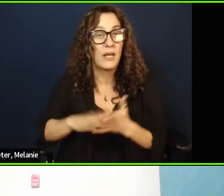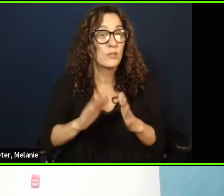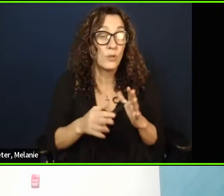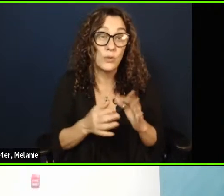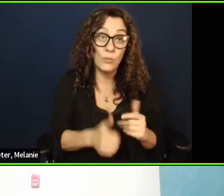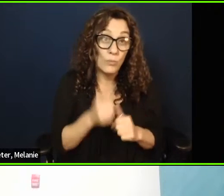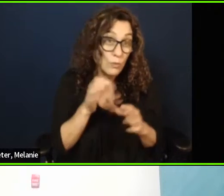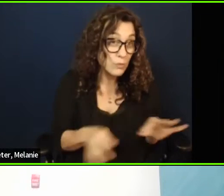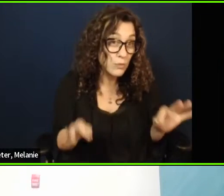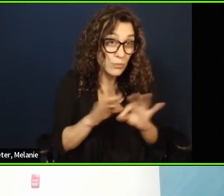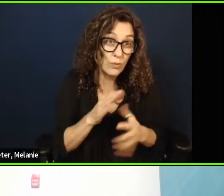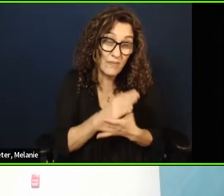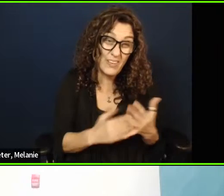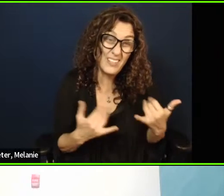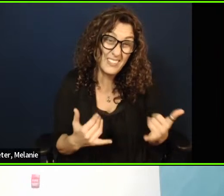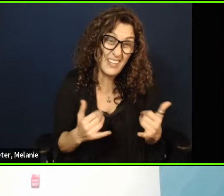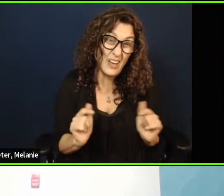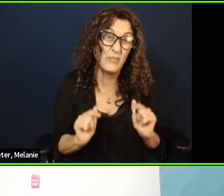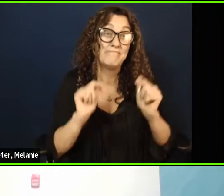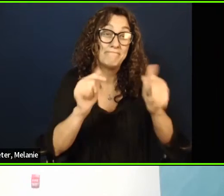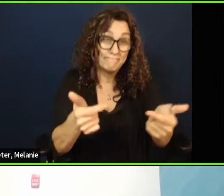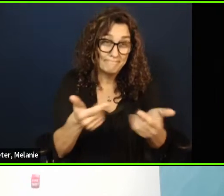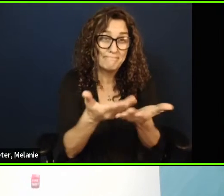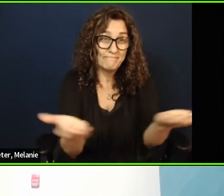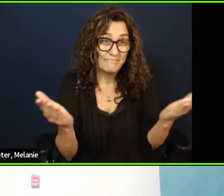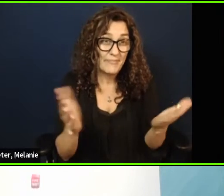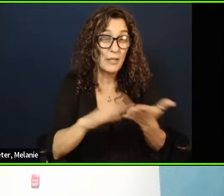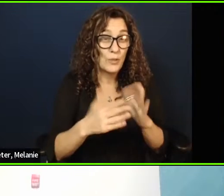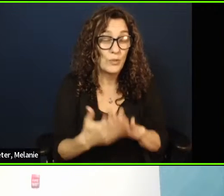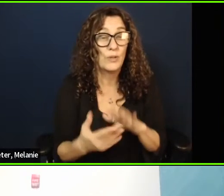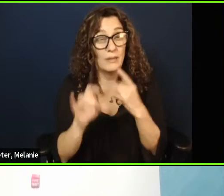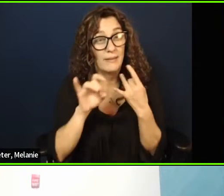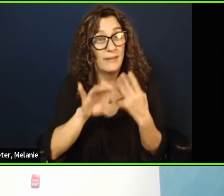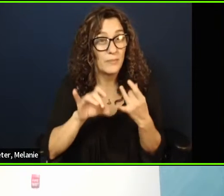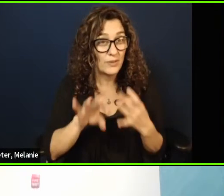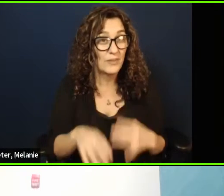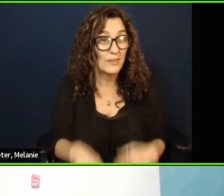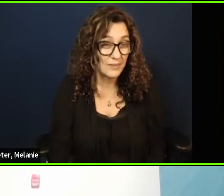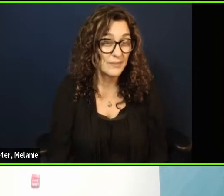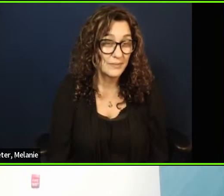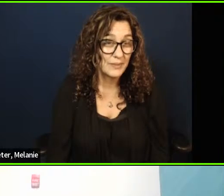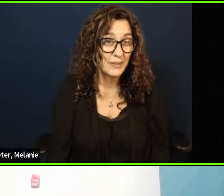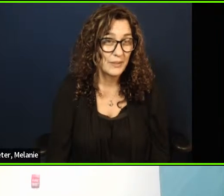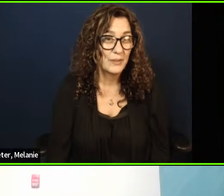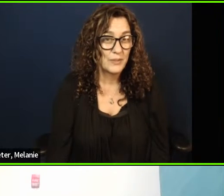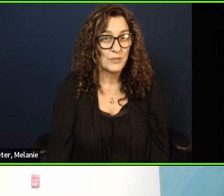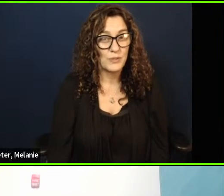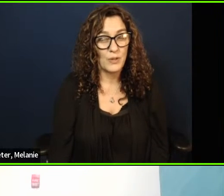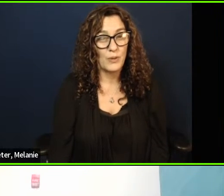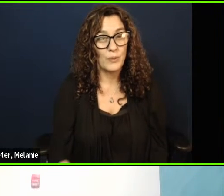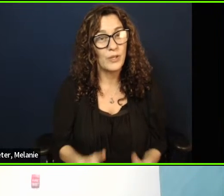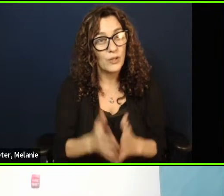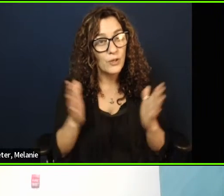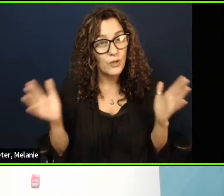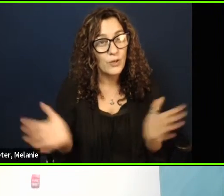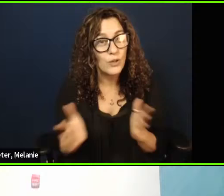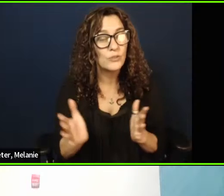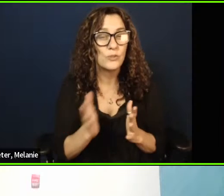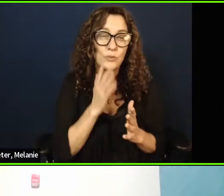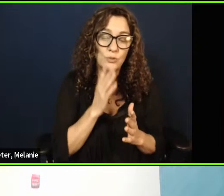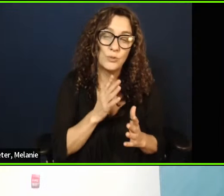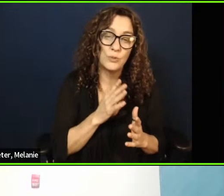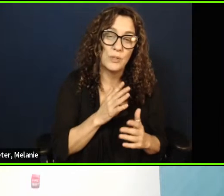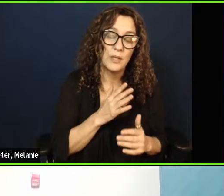important phase, is getting your input, the public's input on these documents. And so we encourage you to